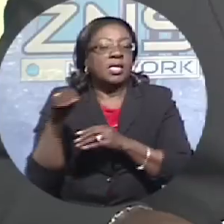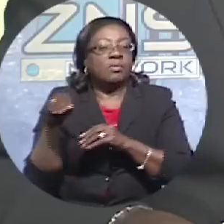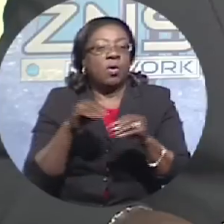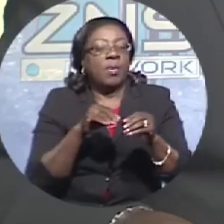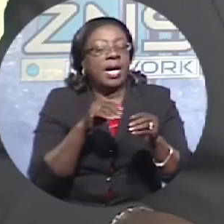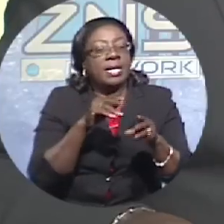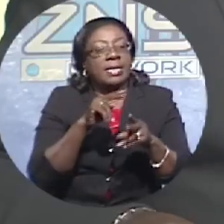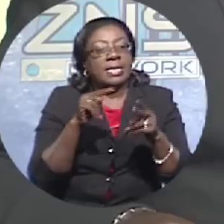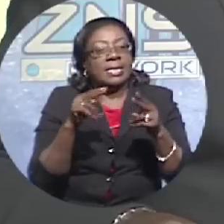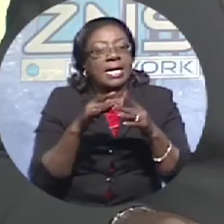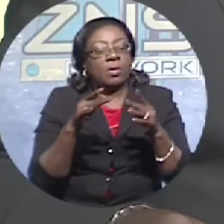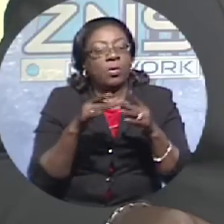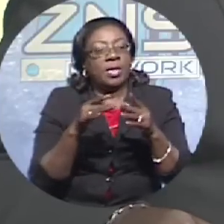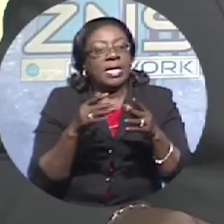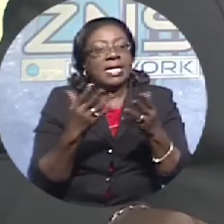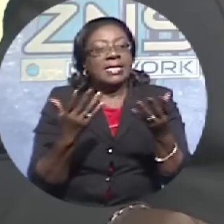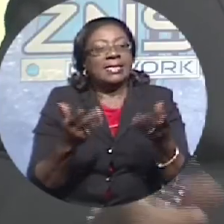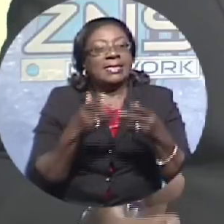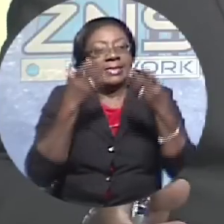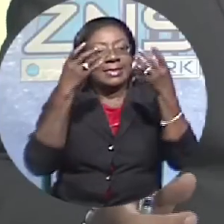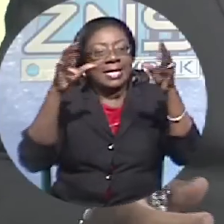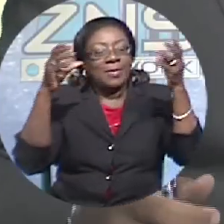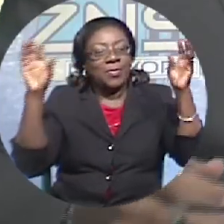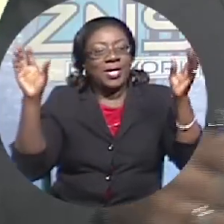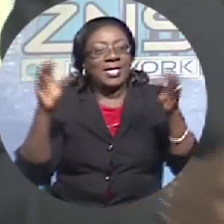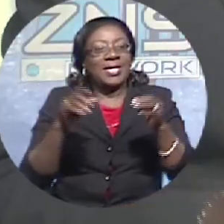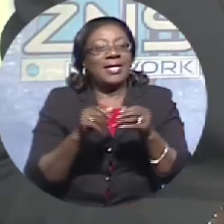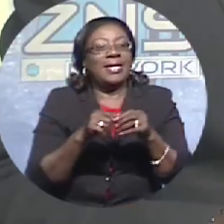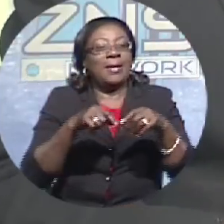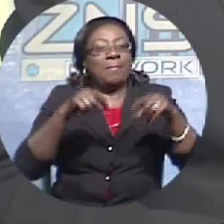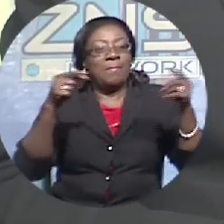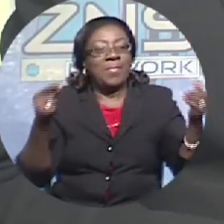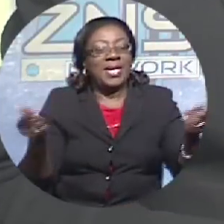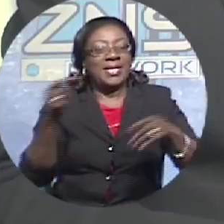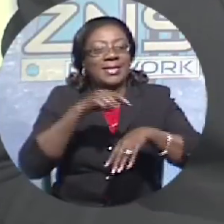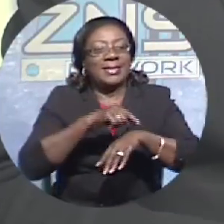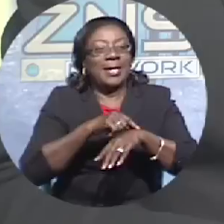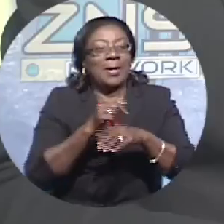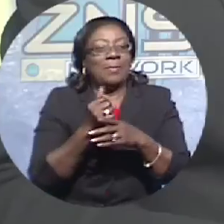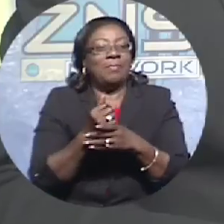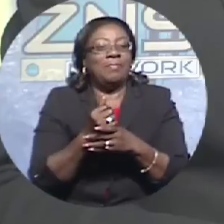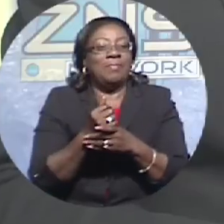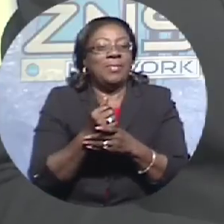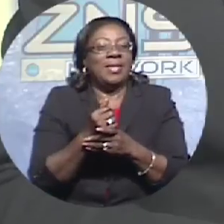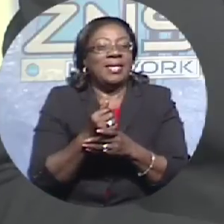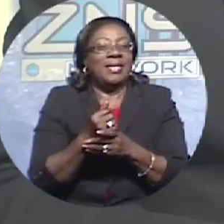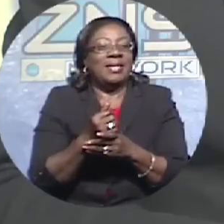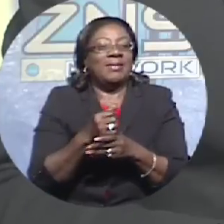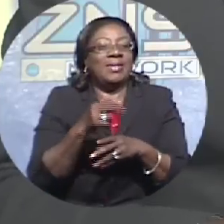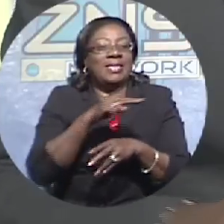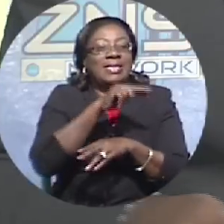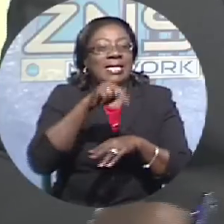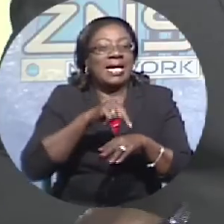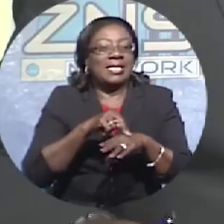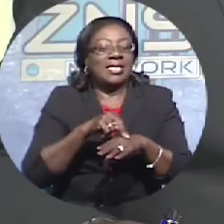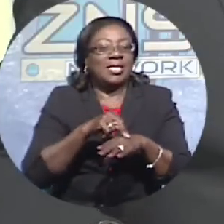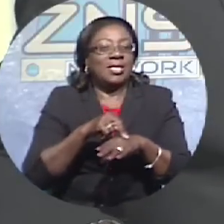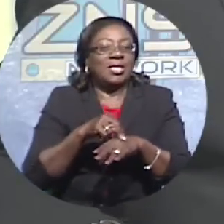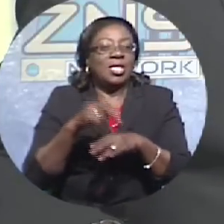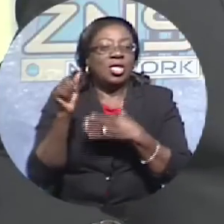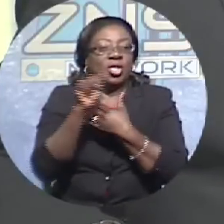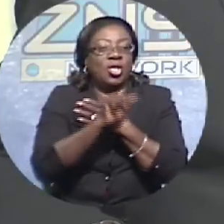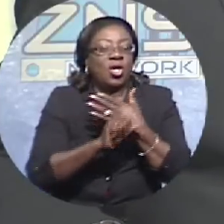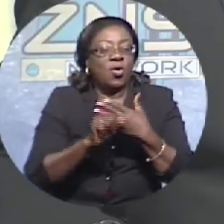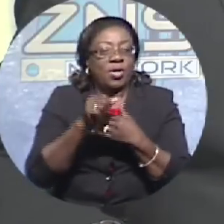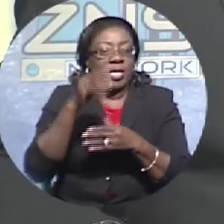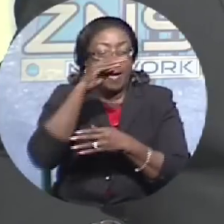network. Celebrating in grand style, the company is, as we speak, hosting its official launch down at Pompey Square, where National Security Minister Dr. Bernard